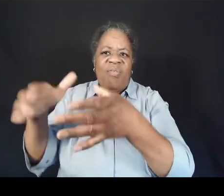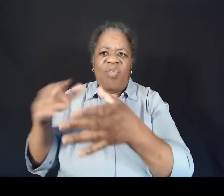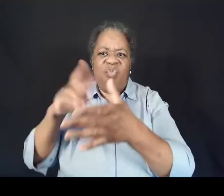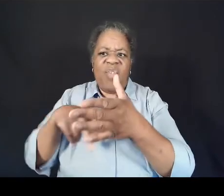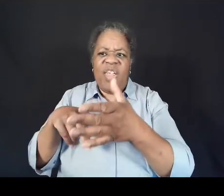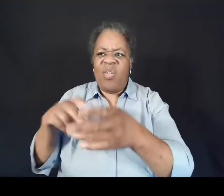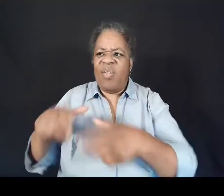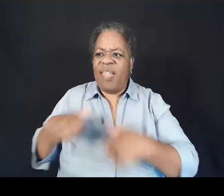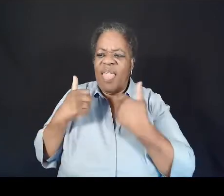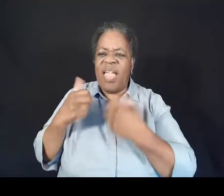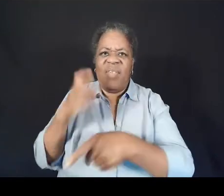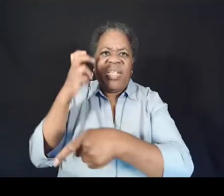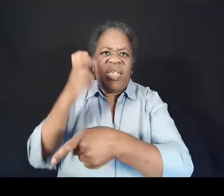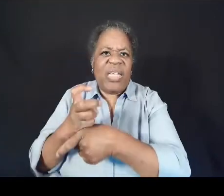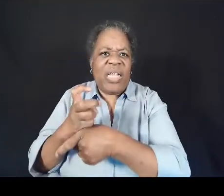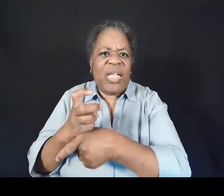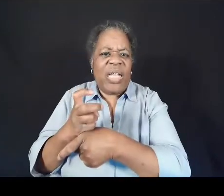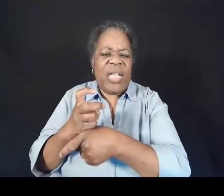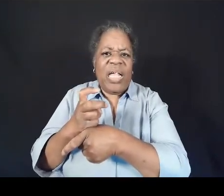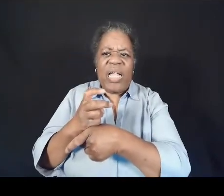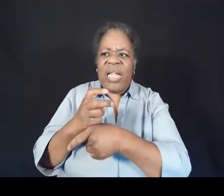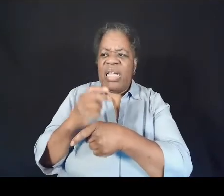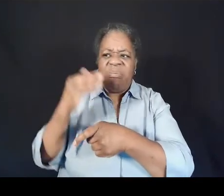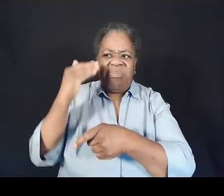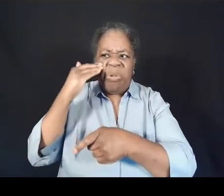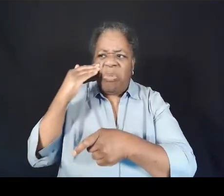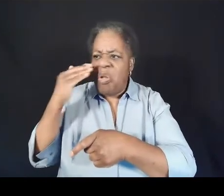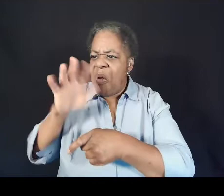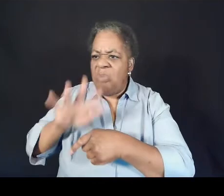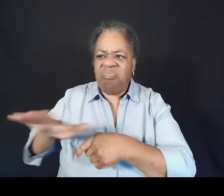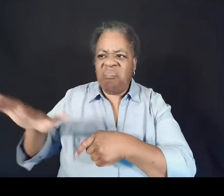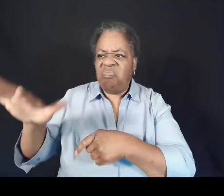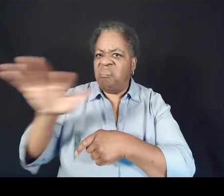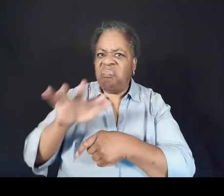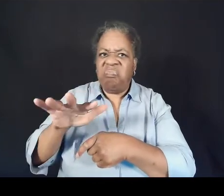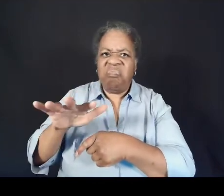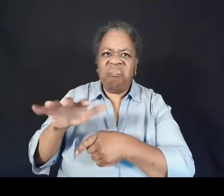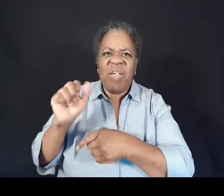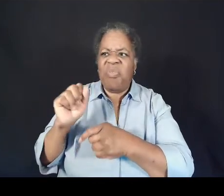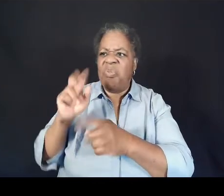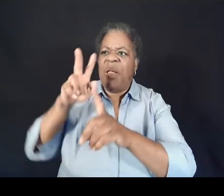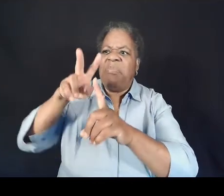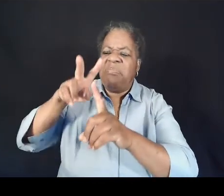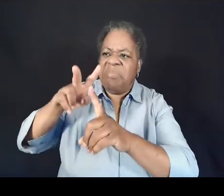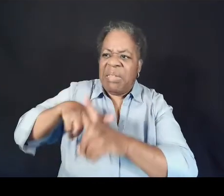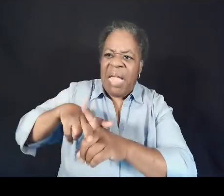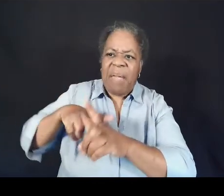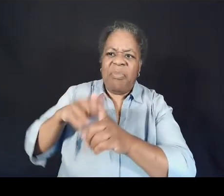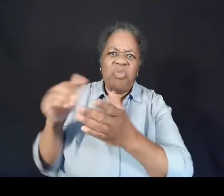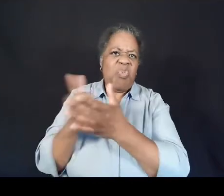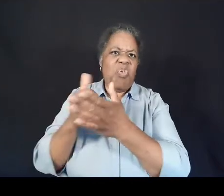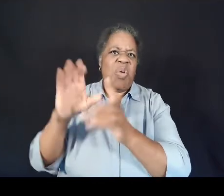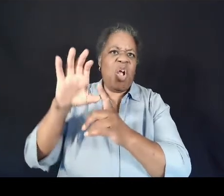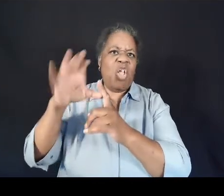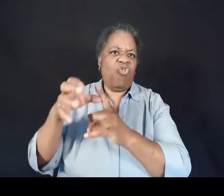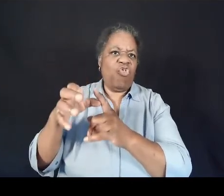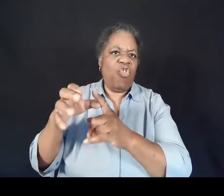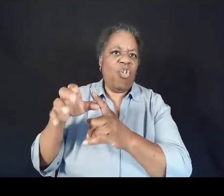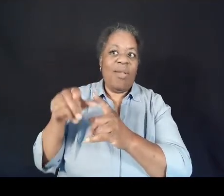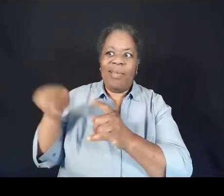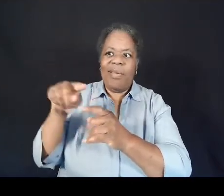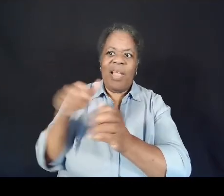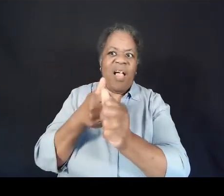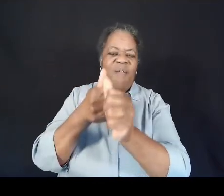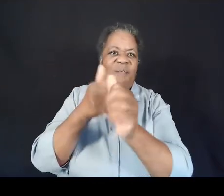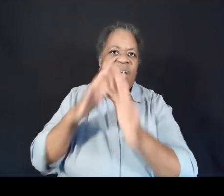They're living in unfamiliar territory, having to adapt to a new culture. As followers of Jesus, they don't fit